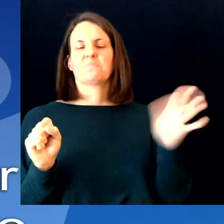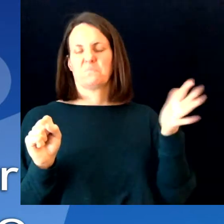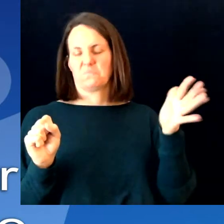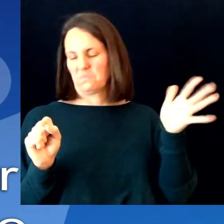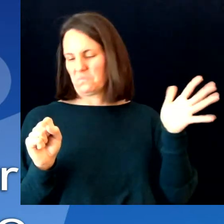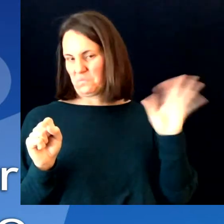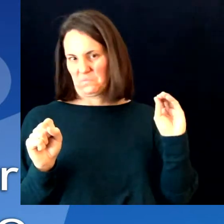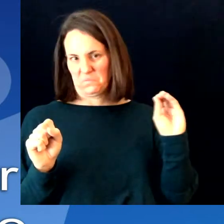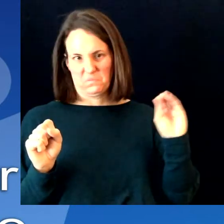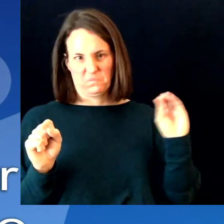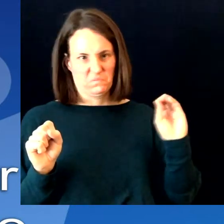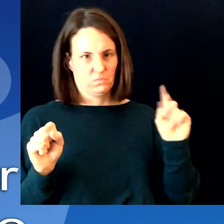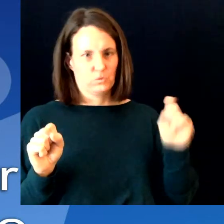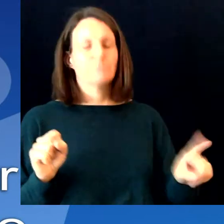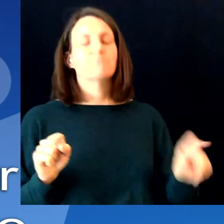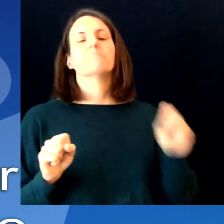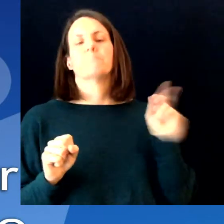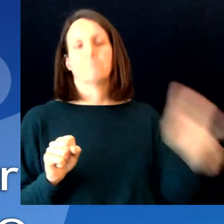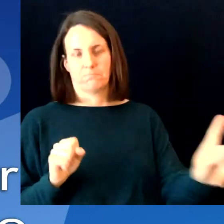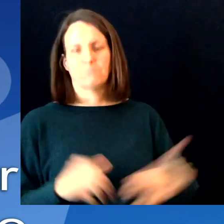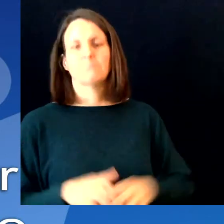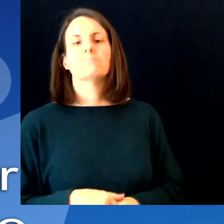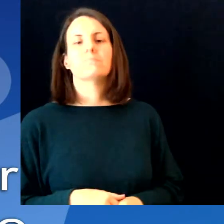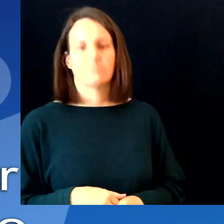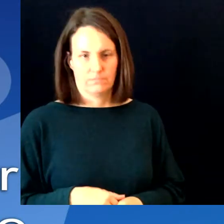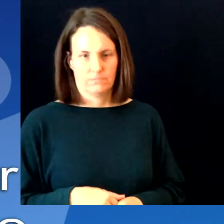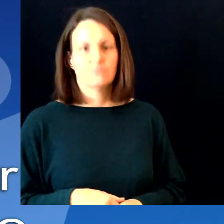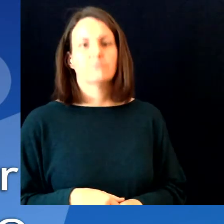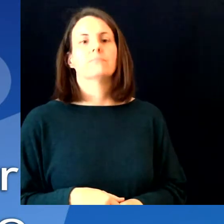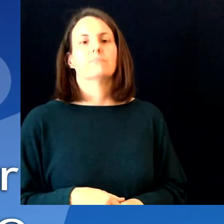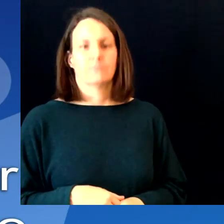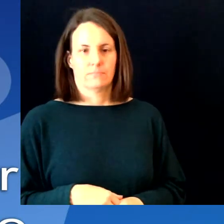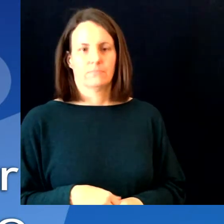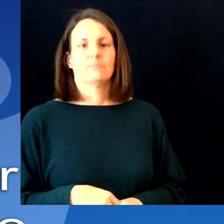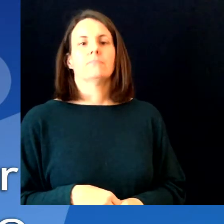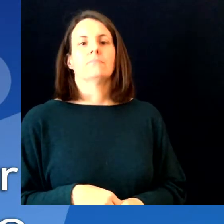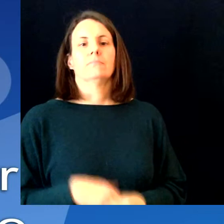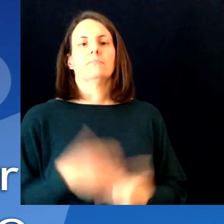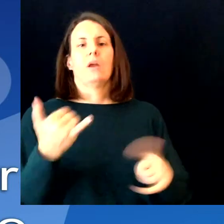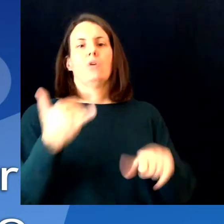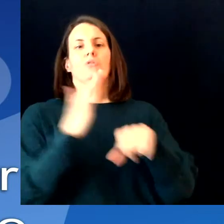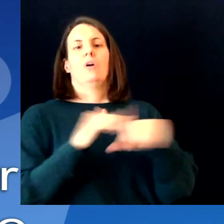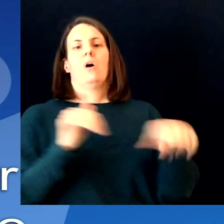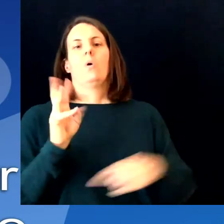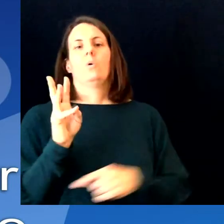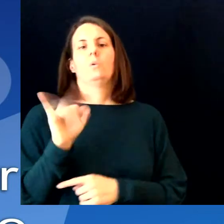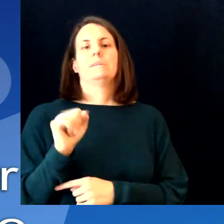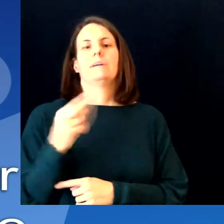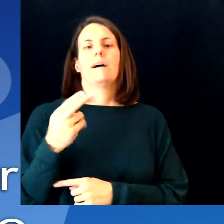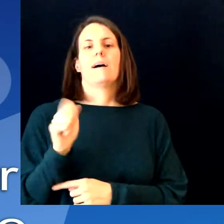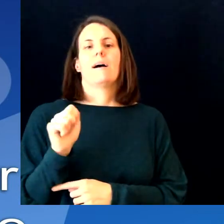Okay, thank you, Scott. Now to Sean Kirkby from Wisconsin Health News. Sean.